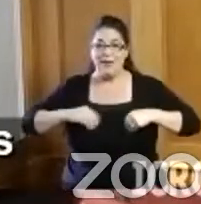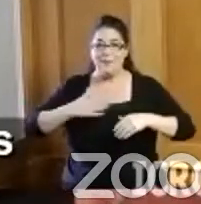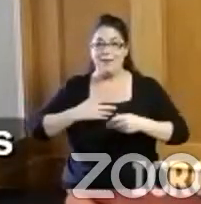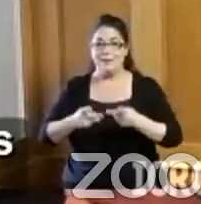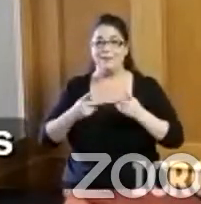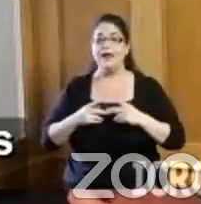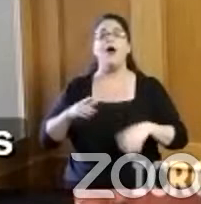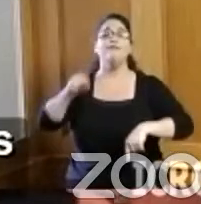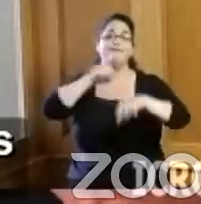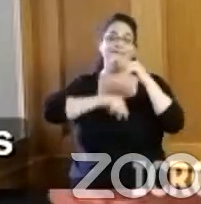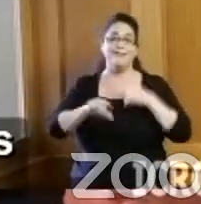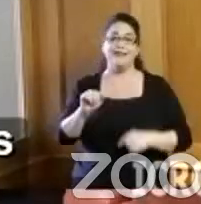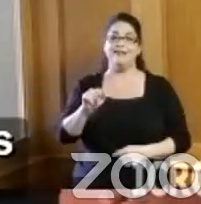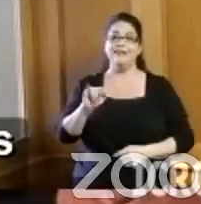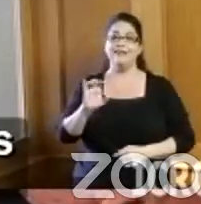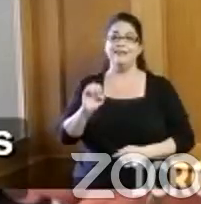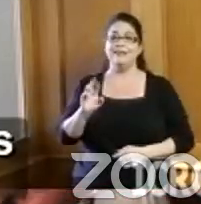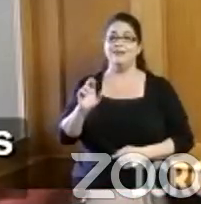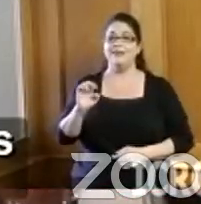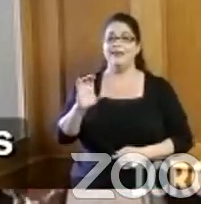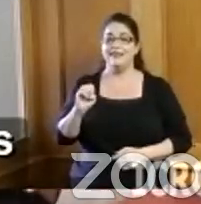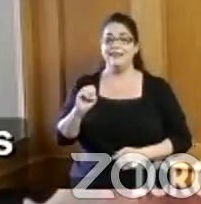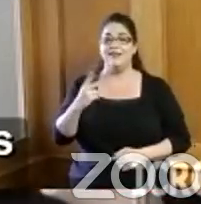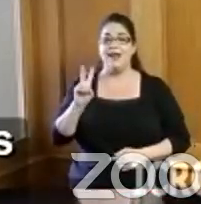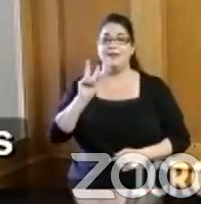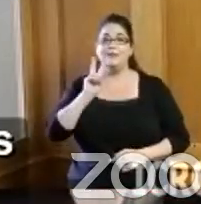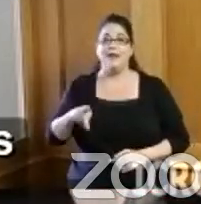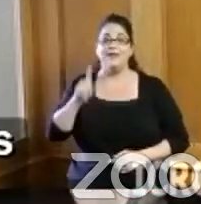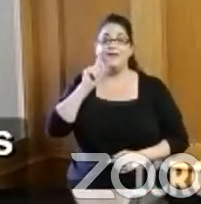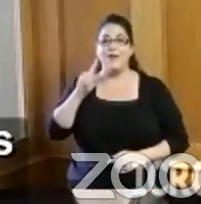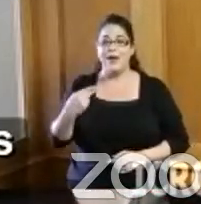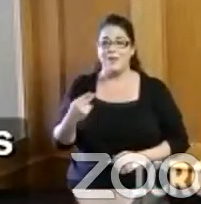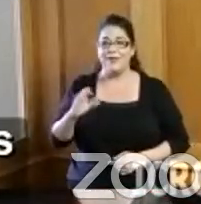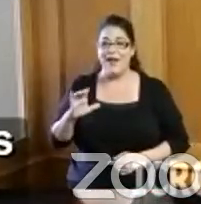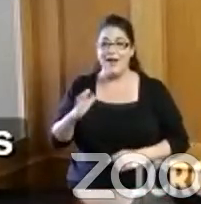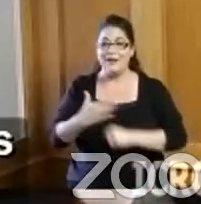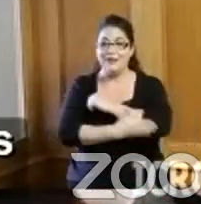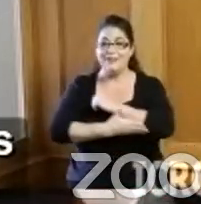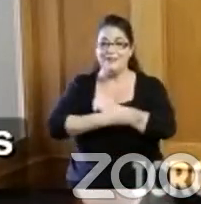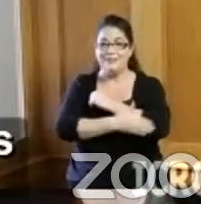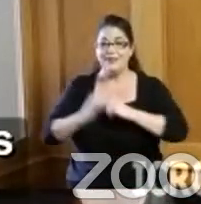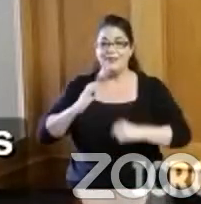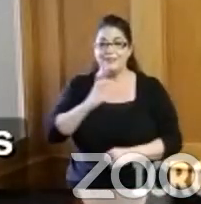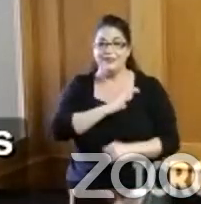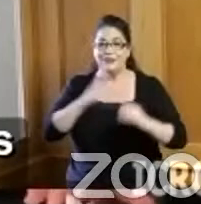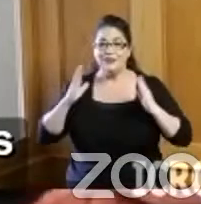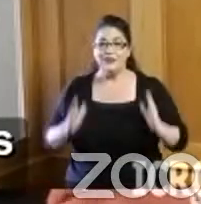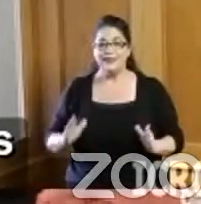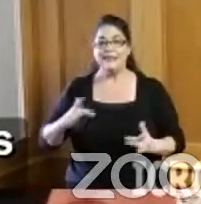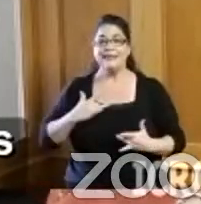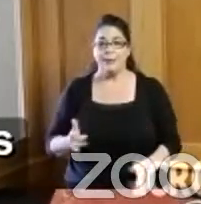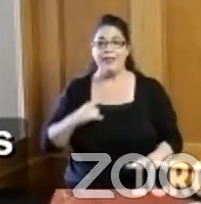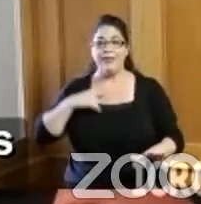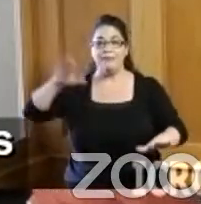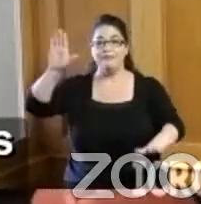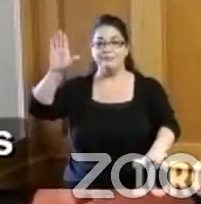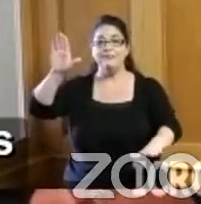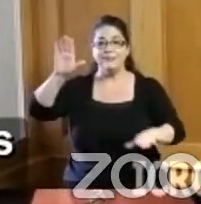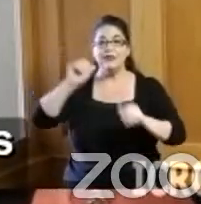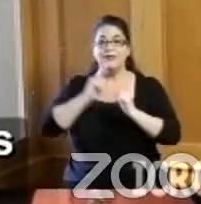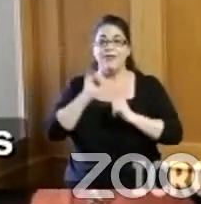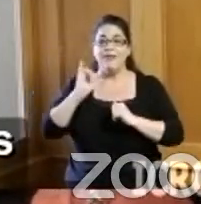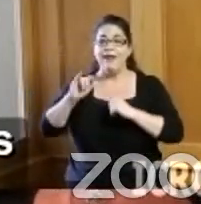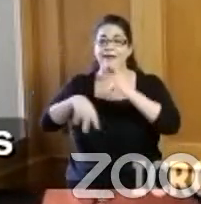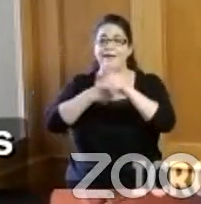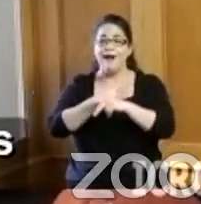I'm Alicia Reese. I'm the Vice President of the Hamilton County Commission. And I was just saying, normally I would have had a swearing in as we normally do